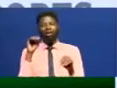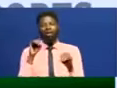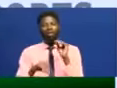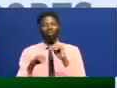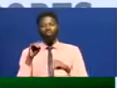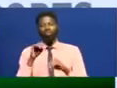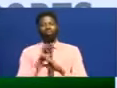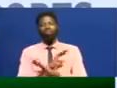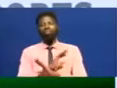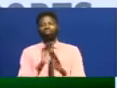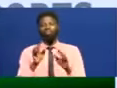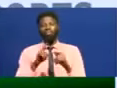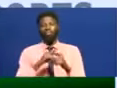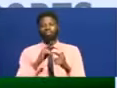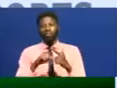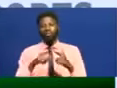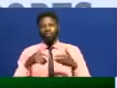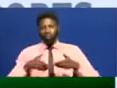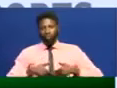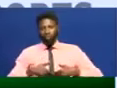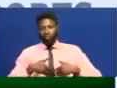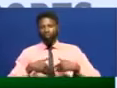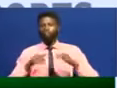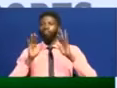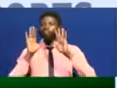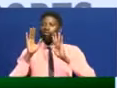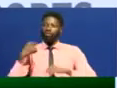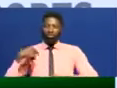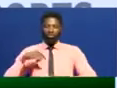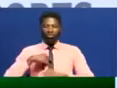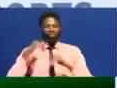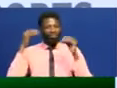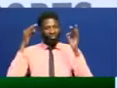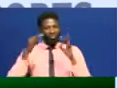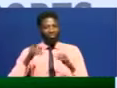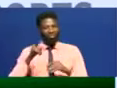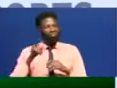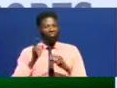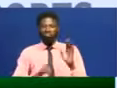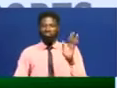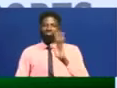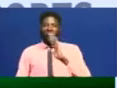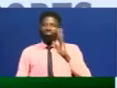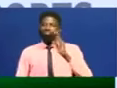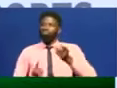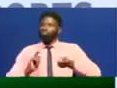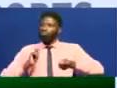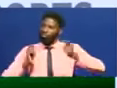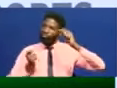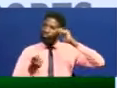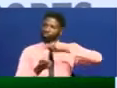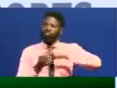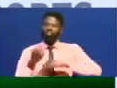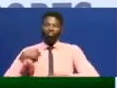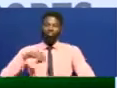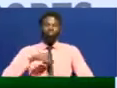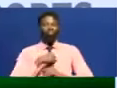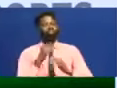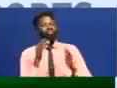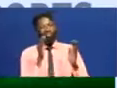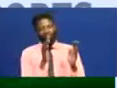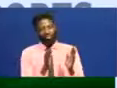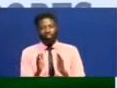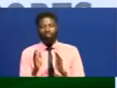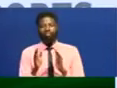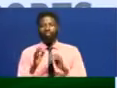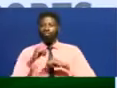people become very premium. We have decided to change that narrative. And now we are being deliberate, intentional, and